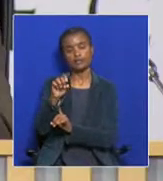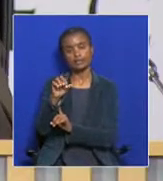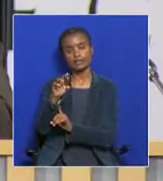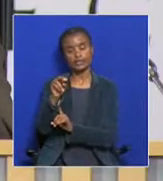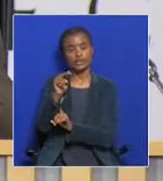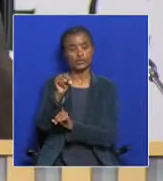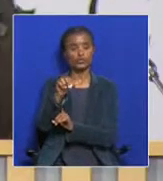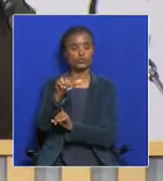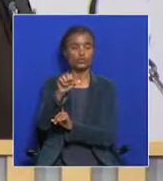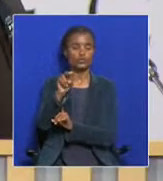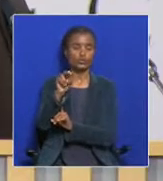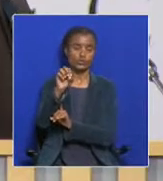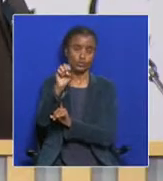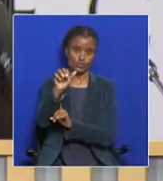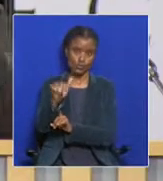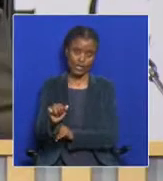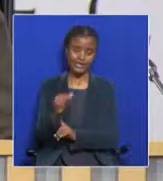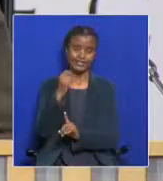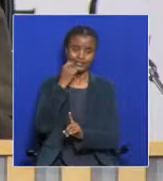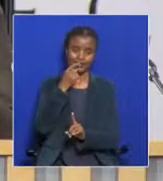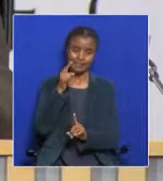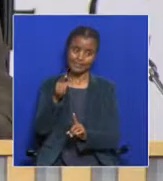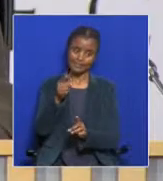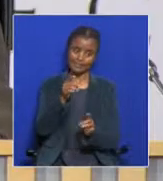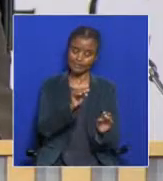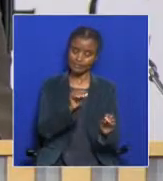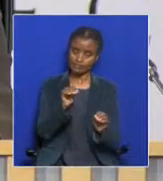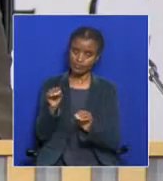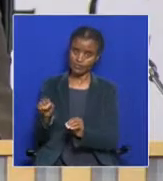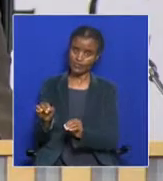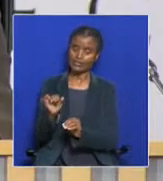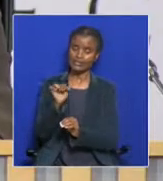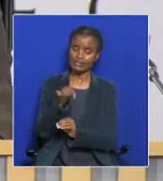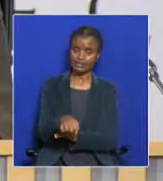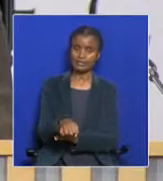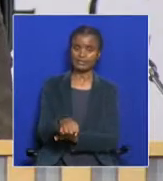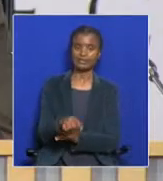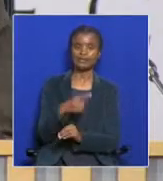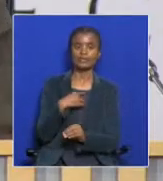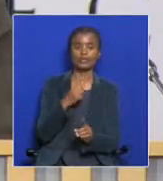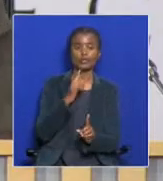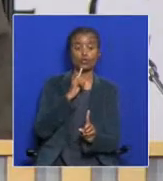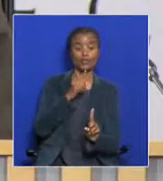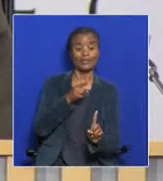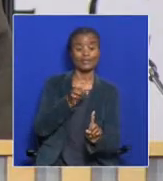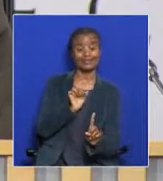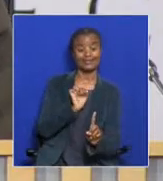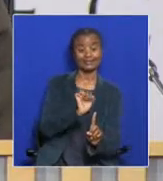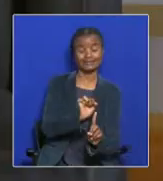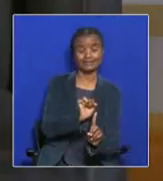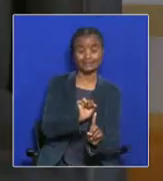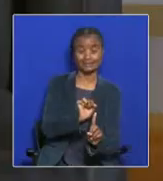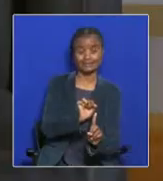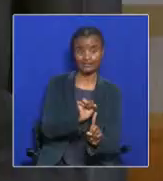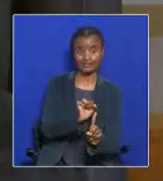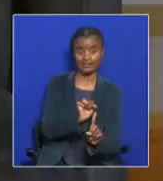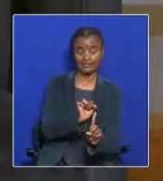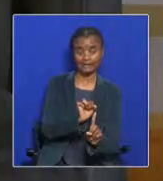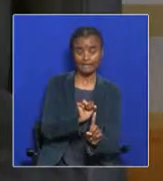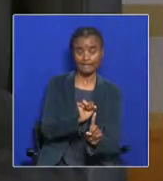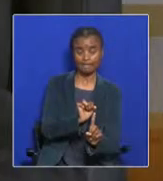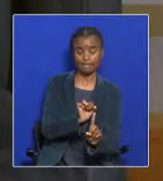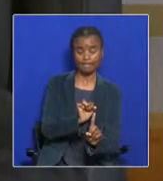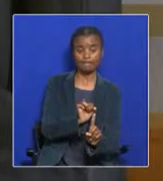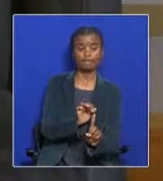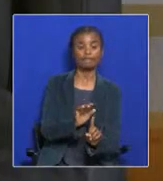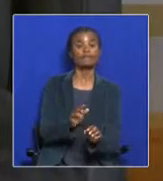relaying an instruction from my commander. I'm his commander. Can be seen in that way. You gave an instruction